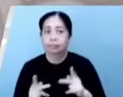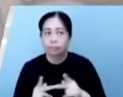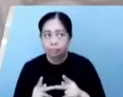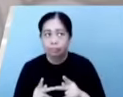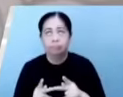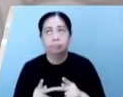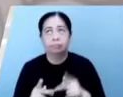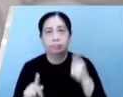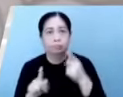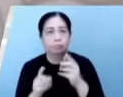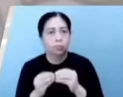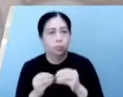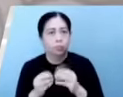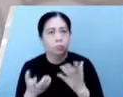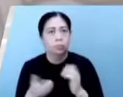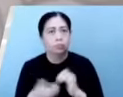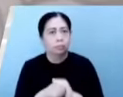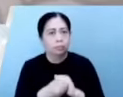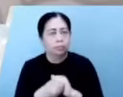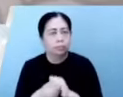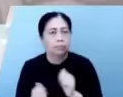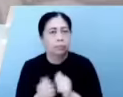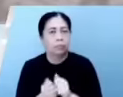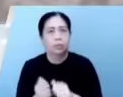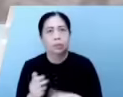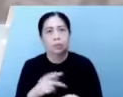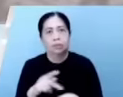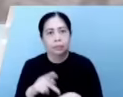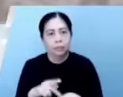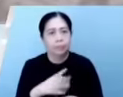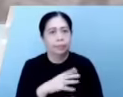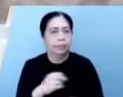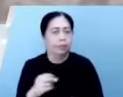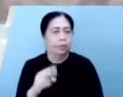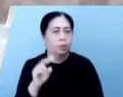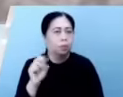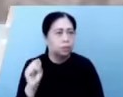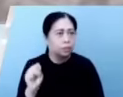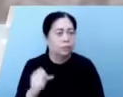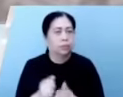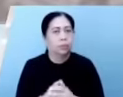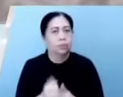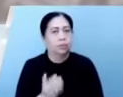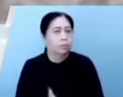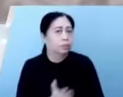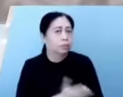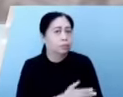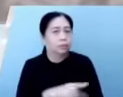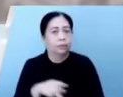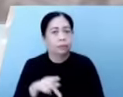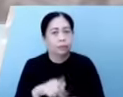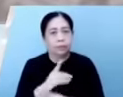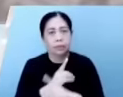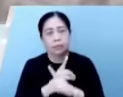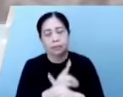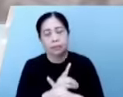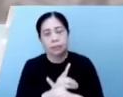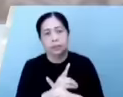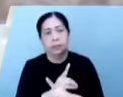produce greater cooperation between the Philippines and the United States to enhance Philippine defense and security interests as